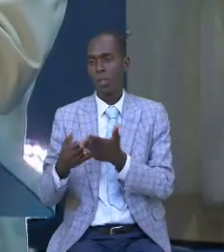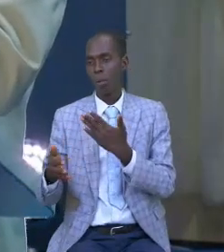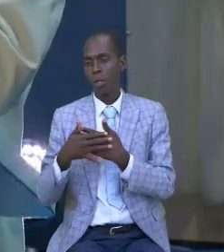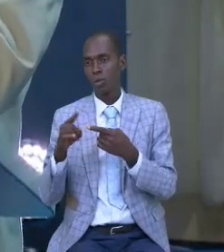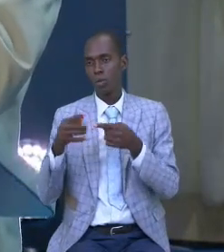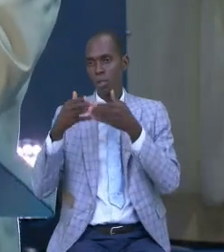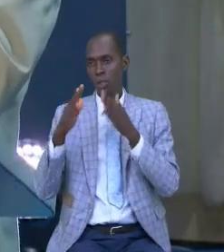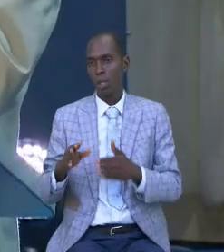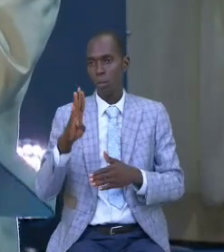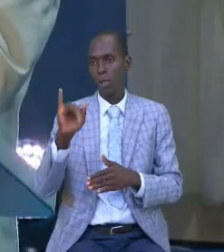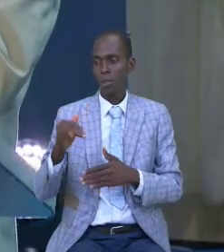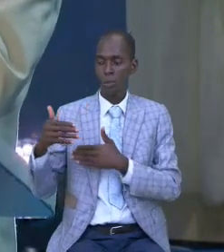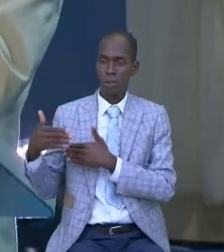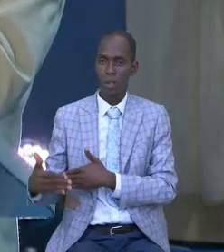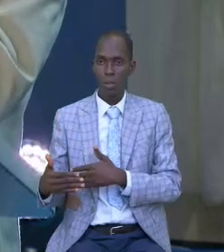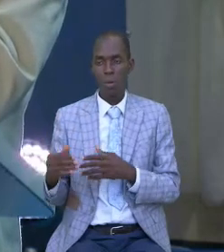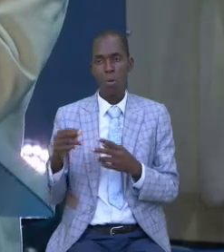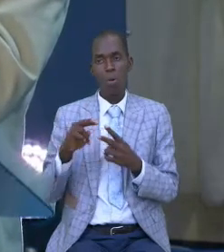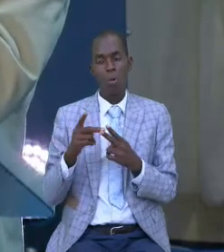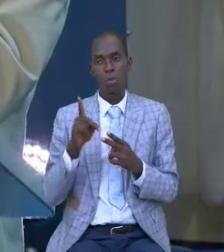are okay in that area.